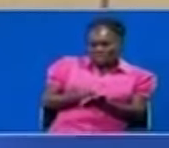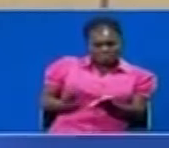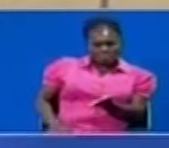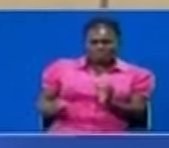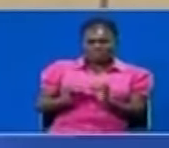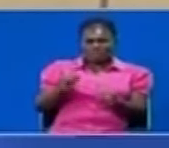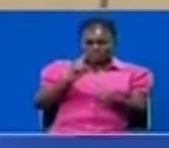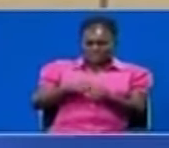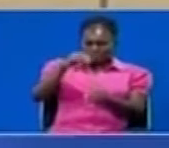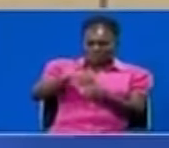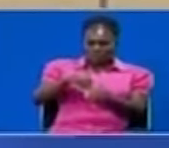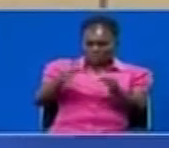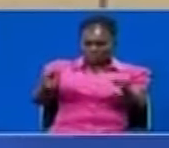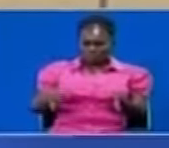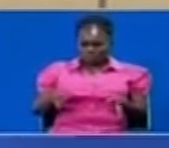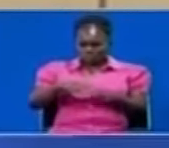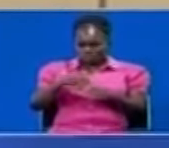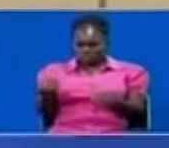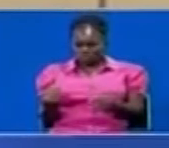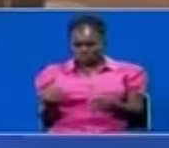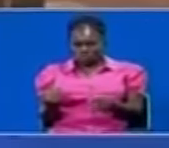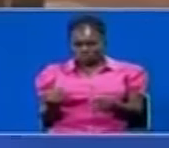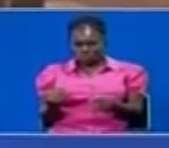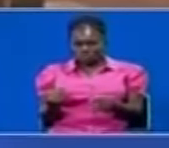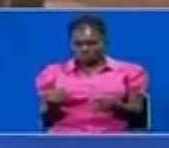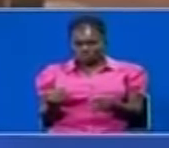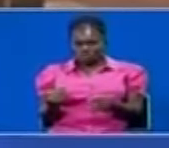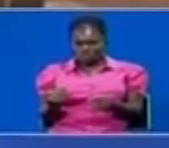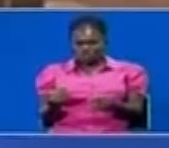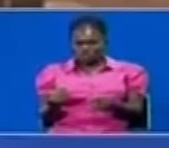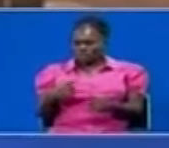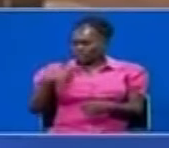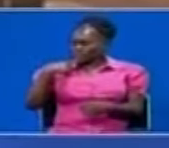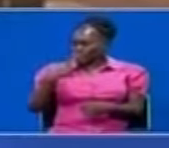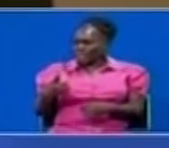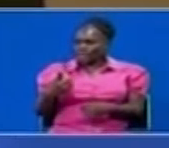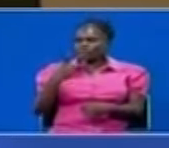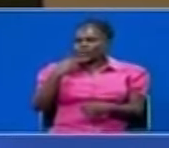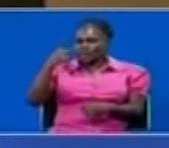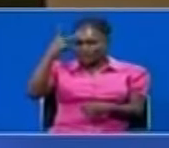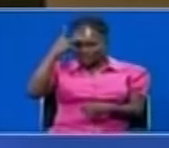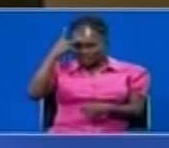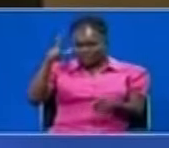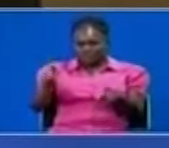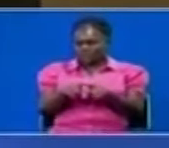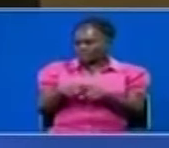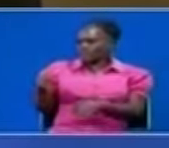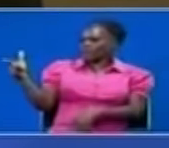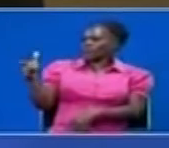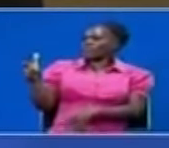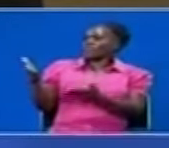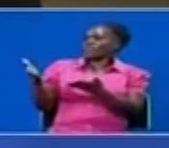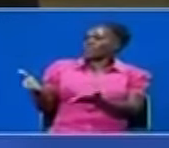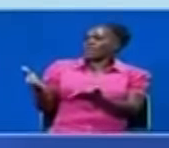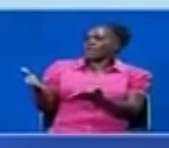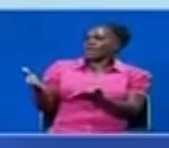it is deposited or withdrawn from the bazaar, an alert is also sent out to the parent. Much as the cameras are there for